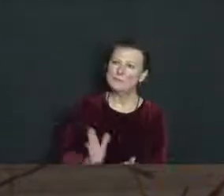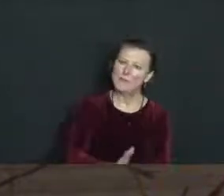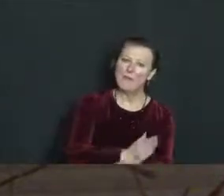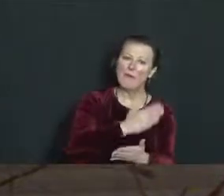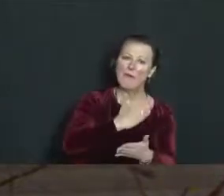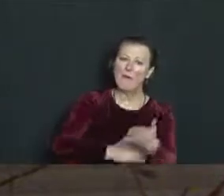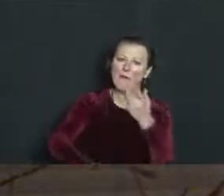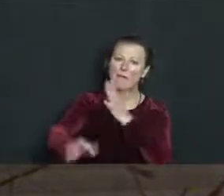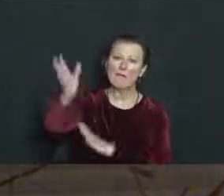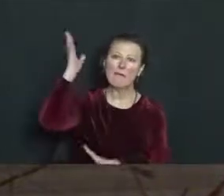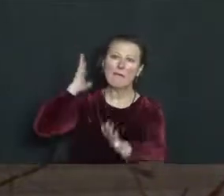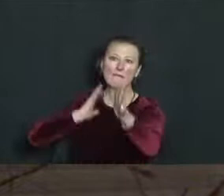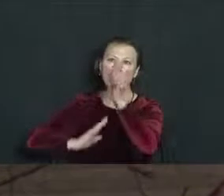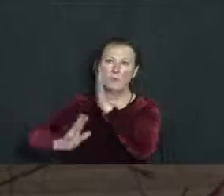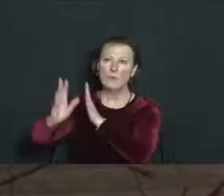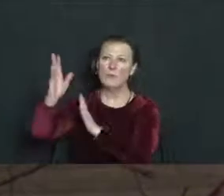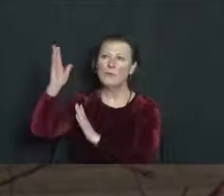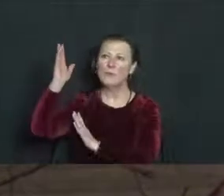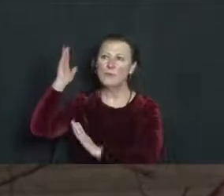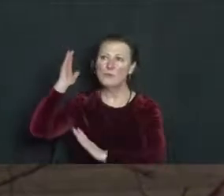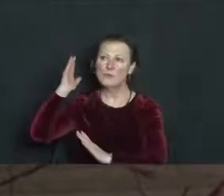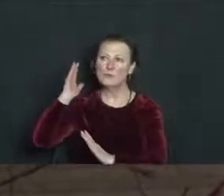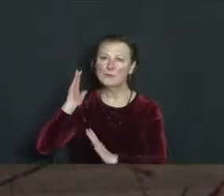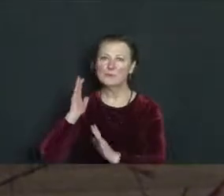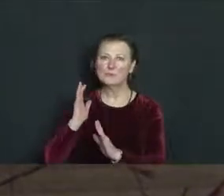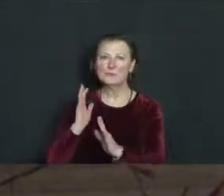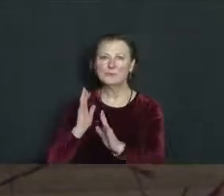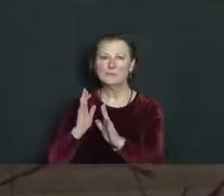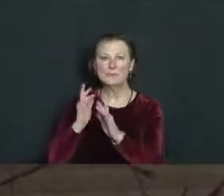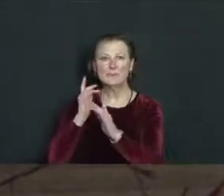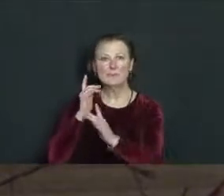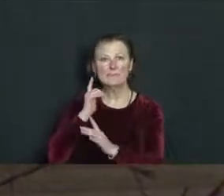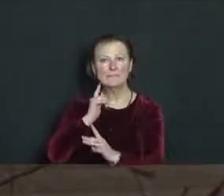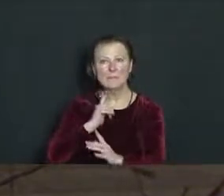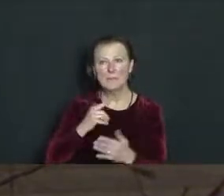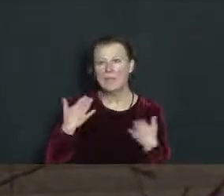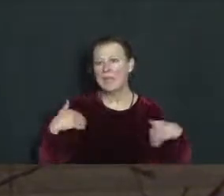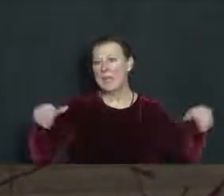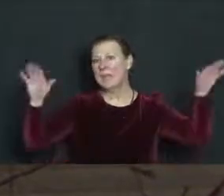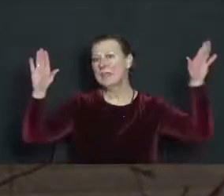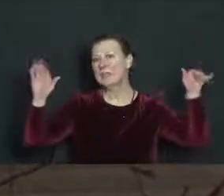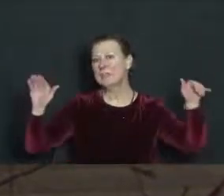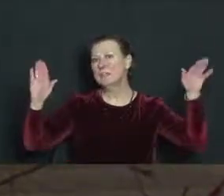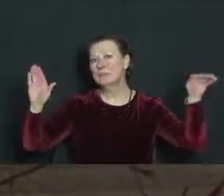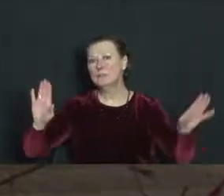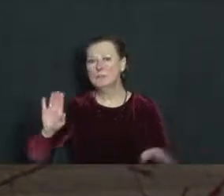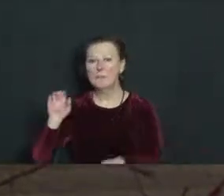glorious song of old, from